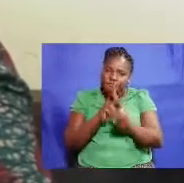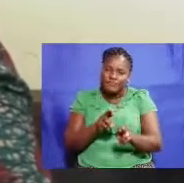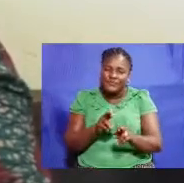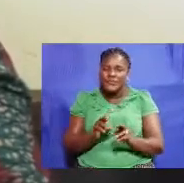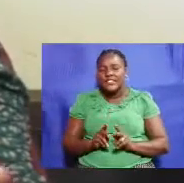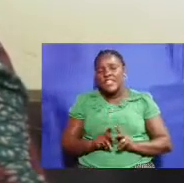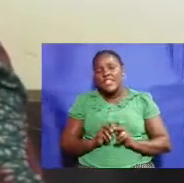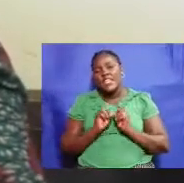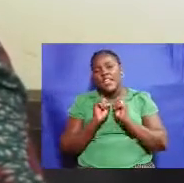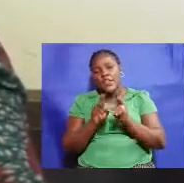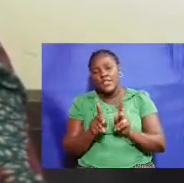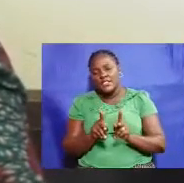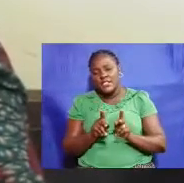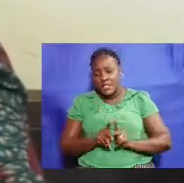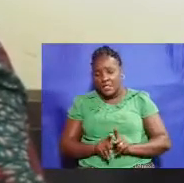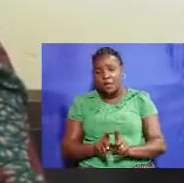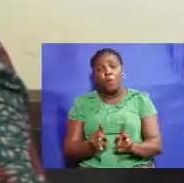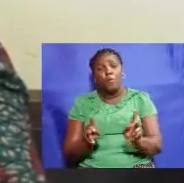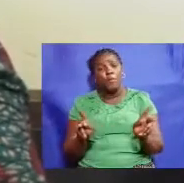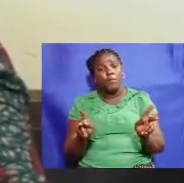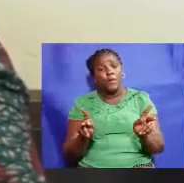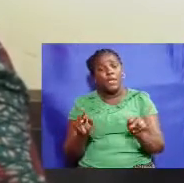thereby educating the general public